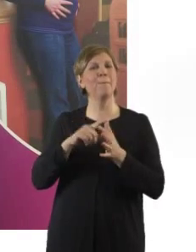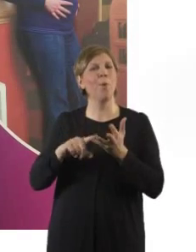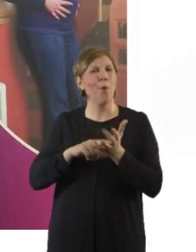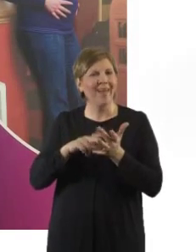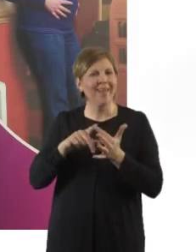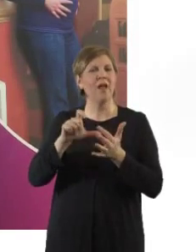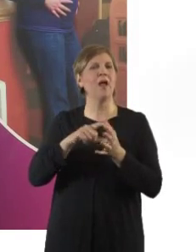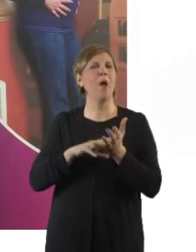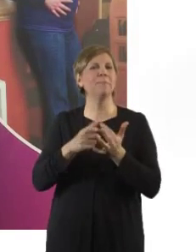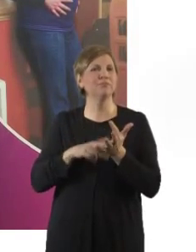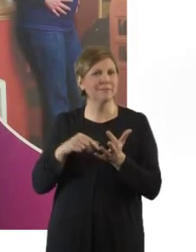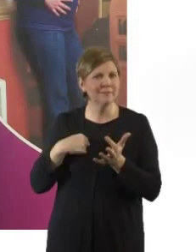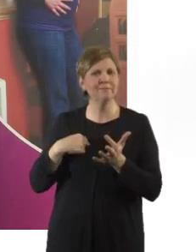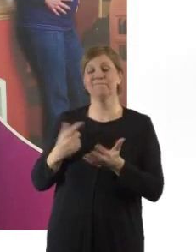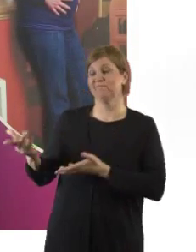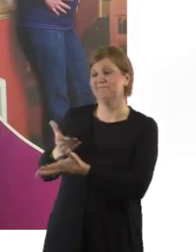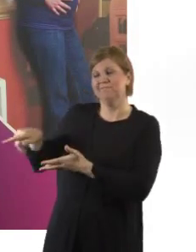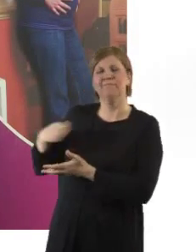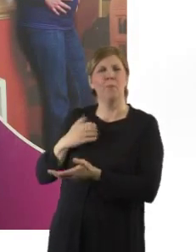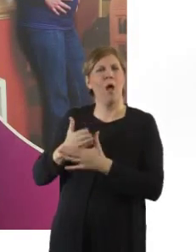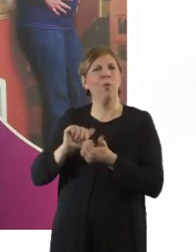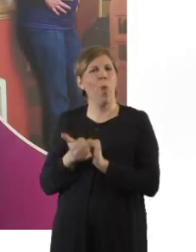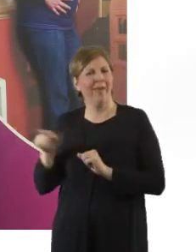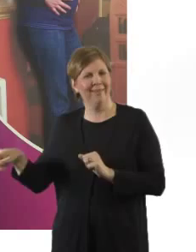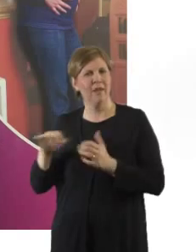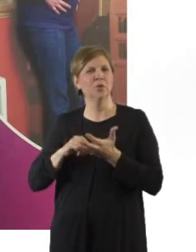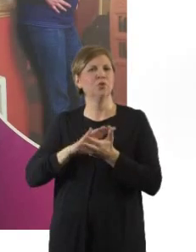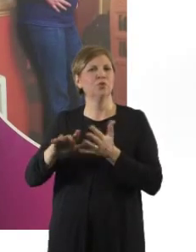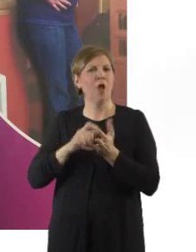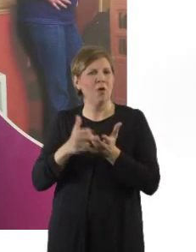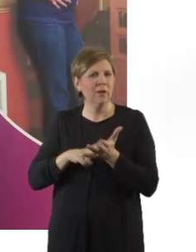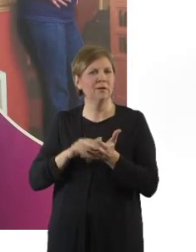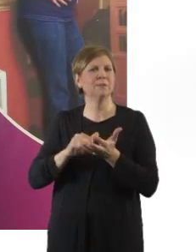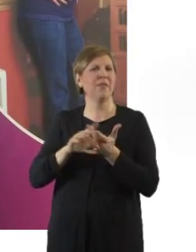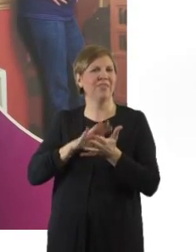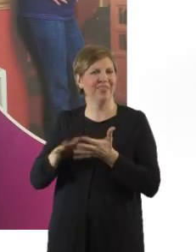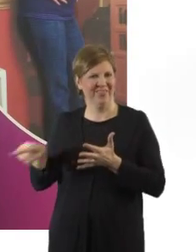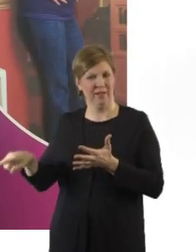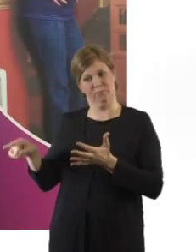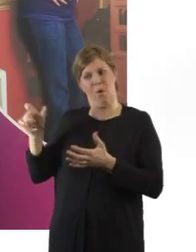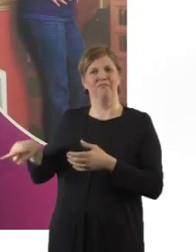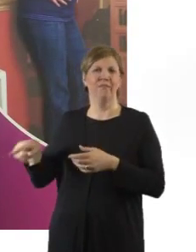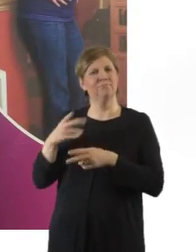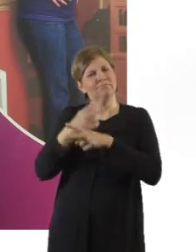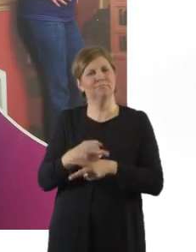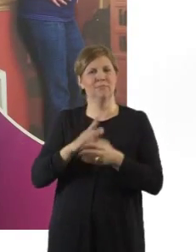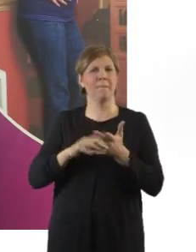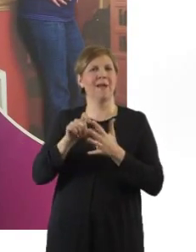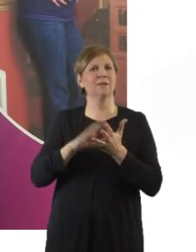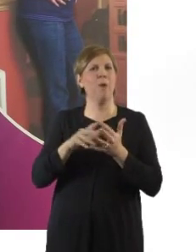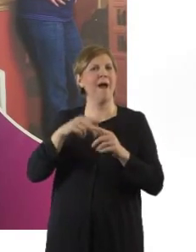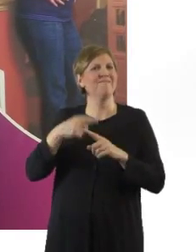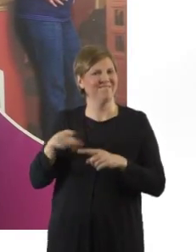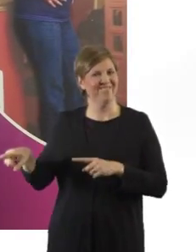Hi there, my name is Pauline Cameron, and in a few moments my colleague Sharon Smith, one of the midwives, is going to take us on a tour of the Royal Alexandra